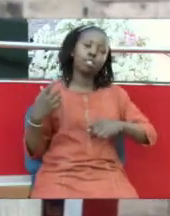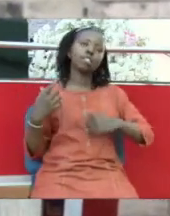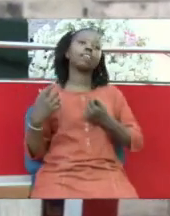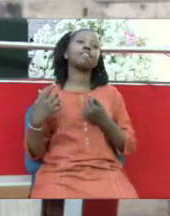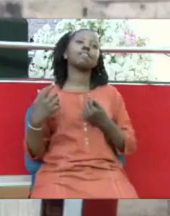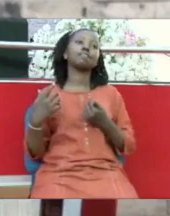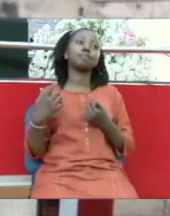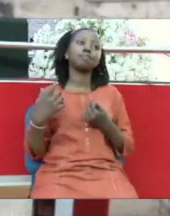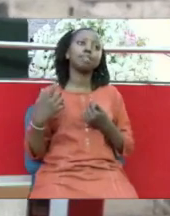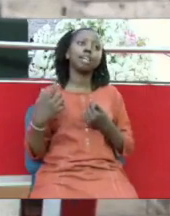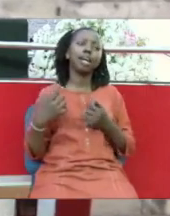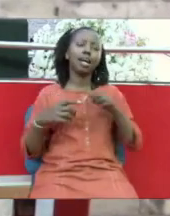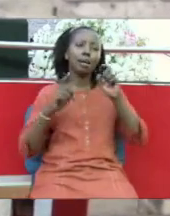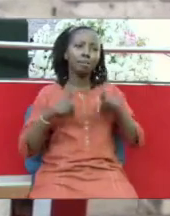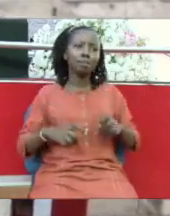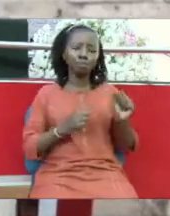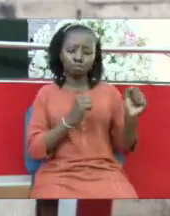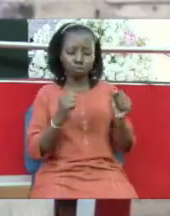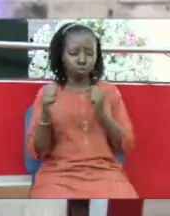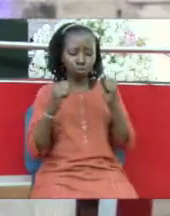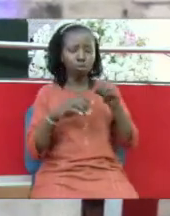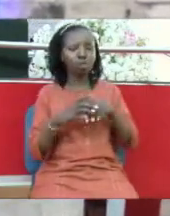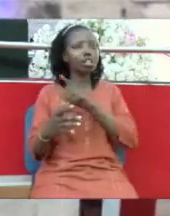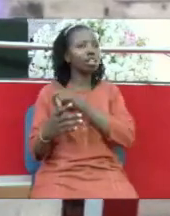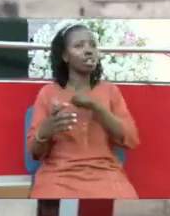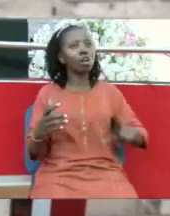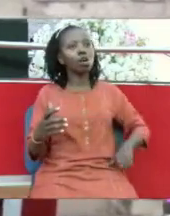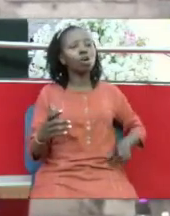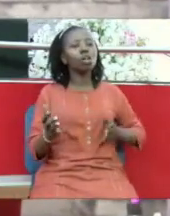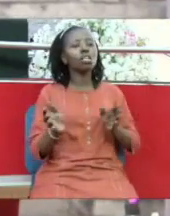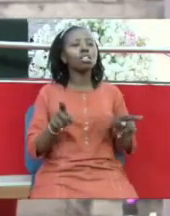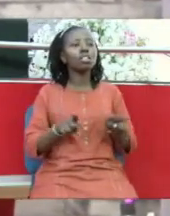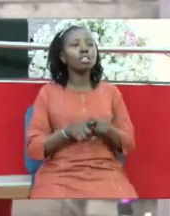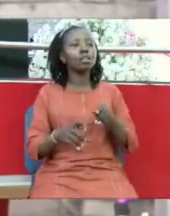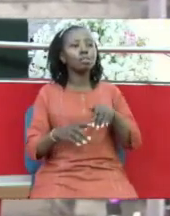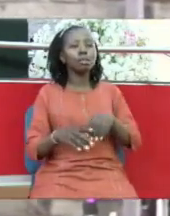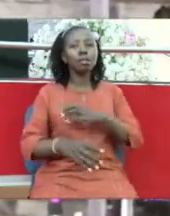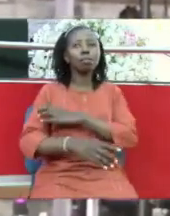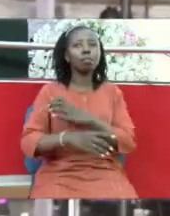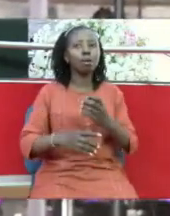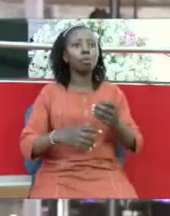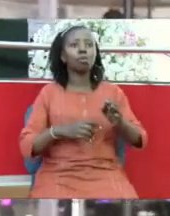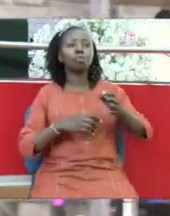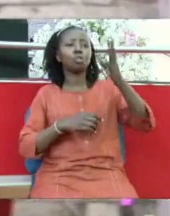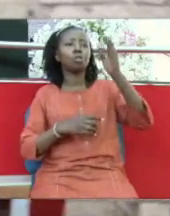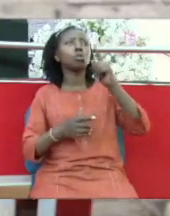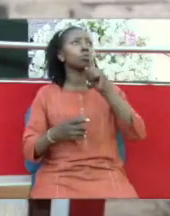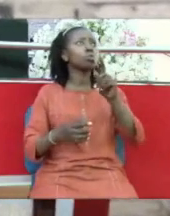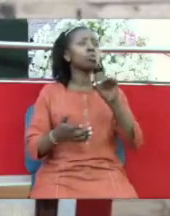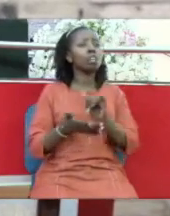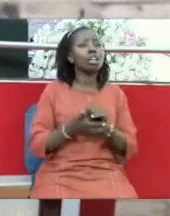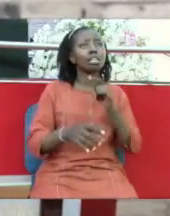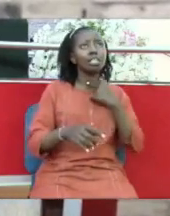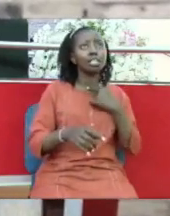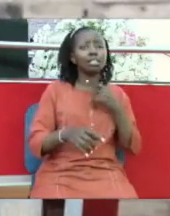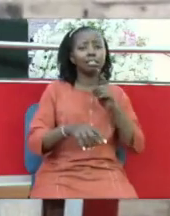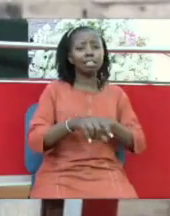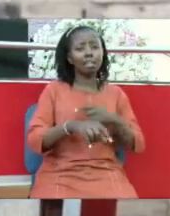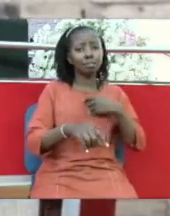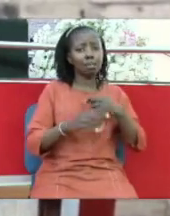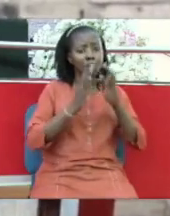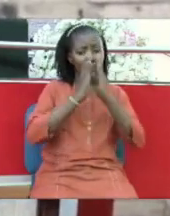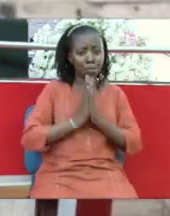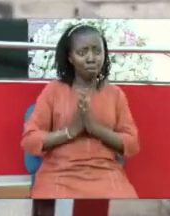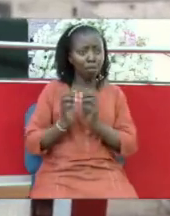You have to be strong in the Lord and in the power of His might. So that even when I'm coming to pray with